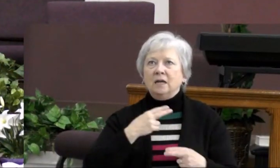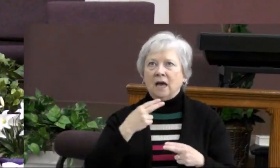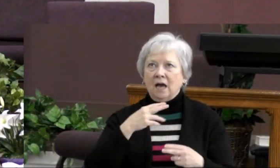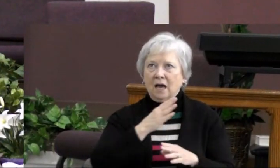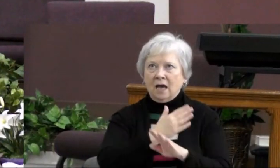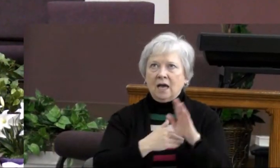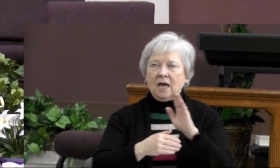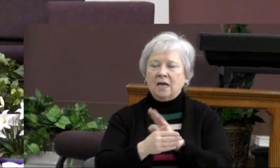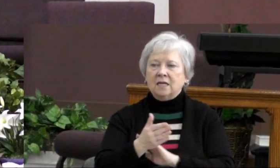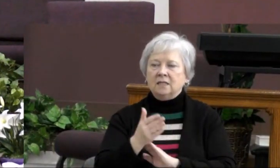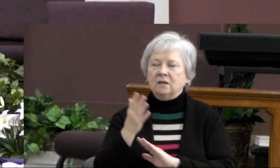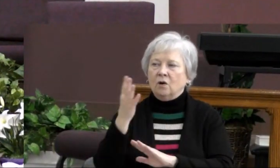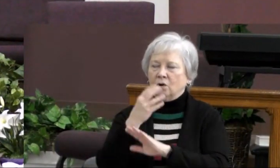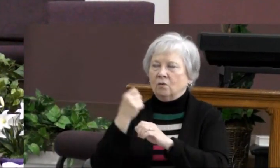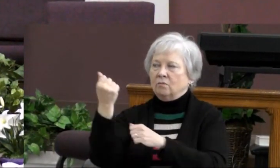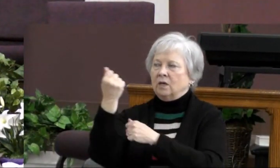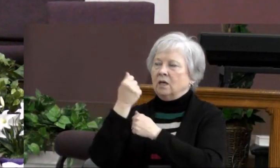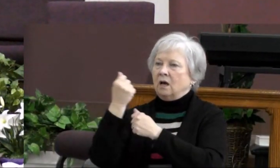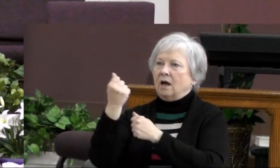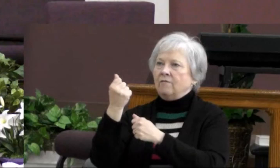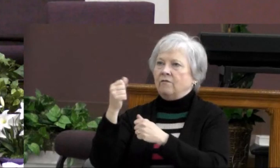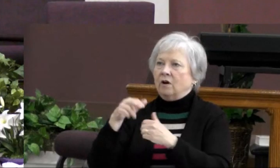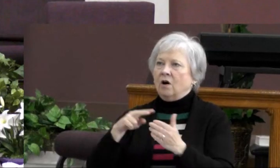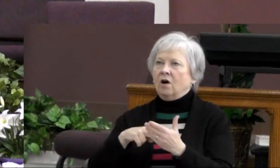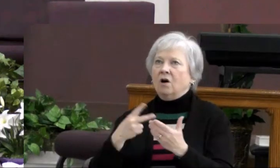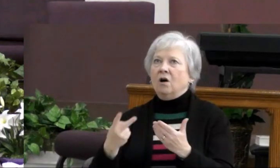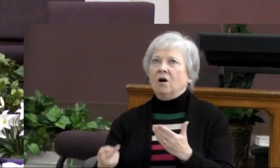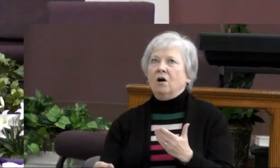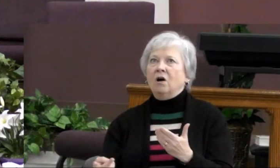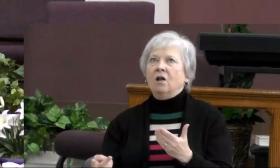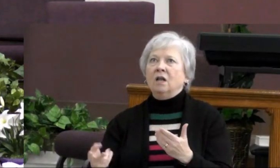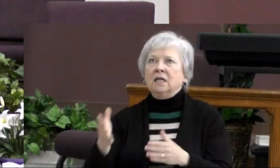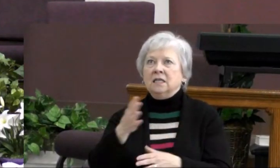my hand, lest I fall.